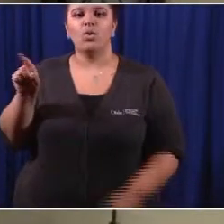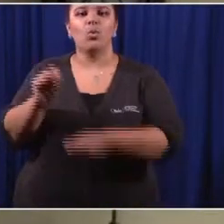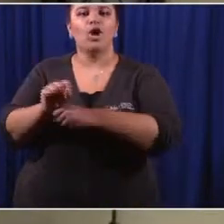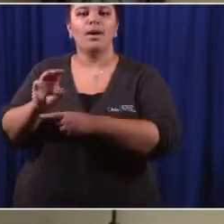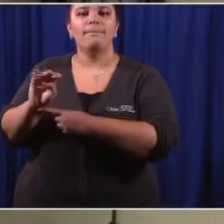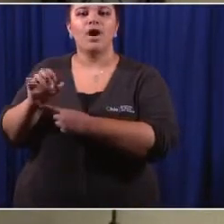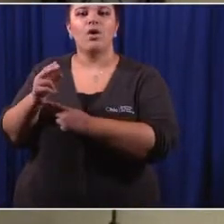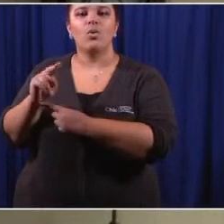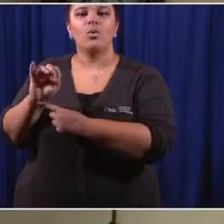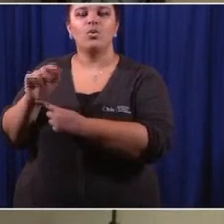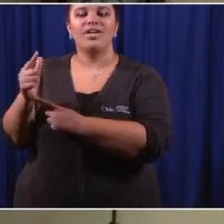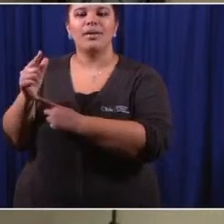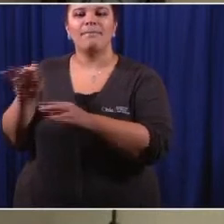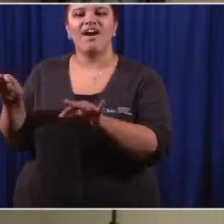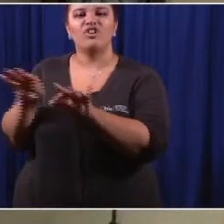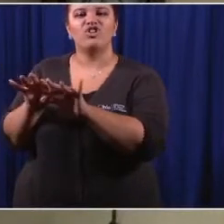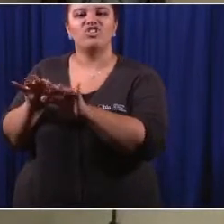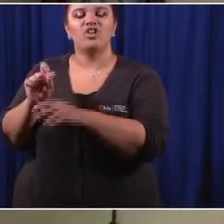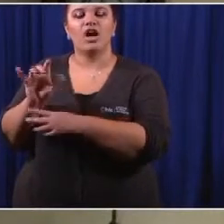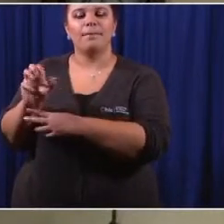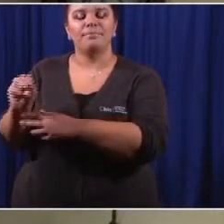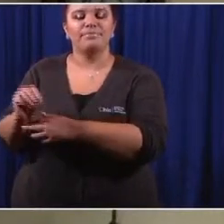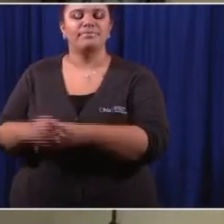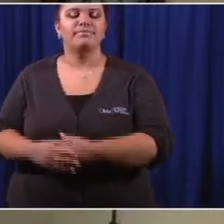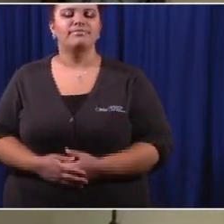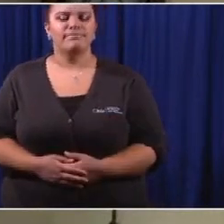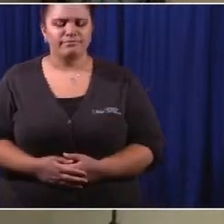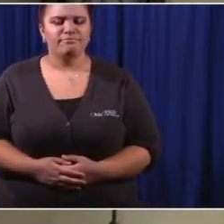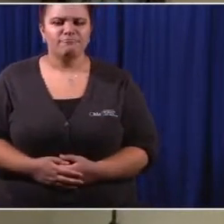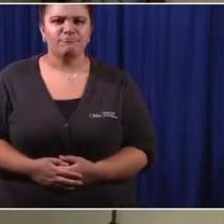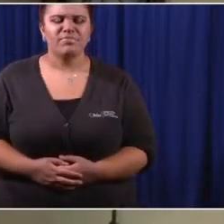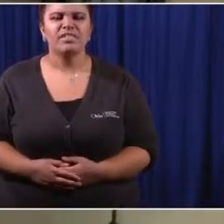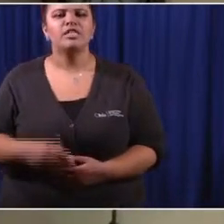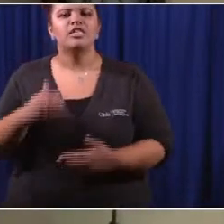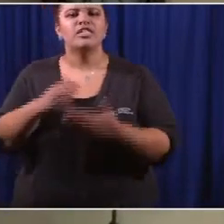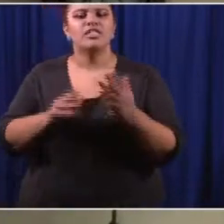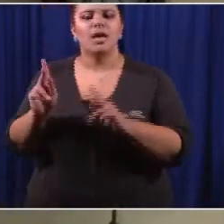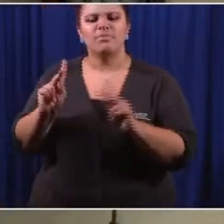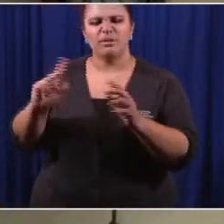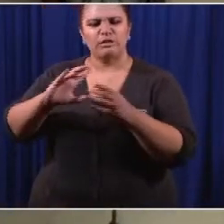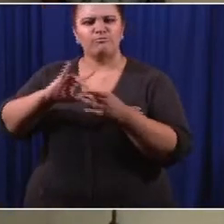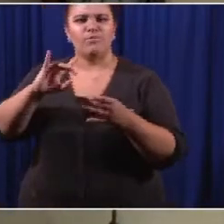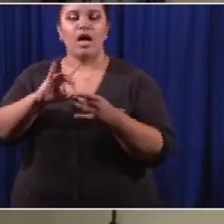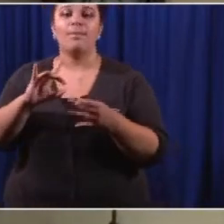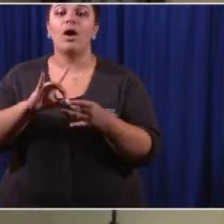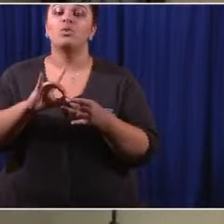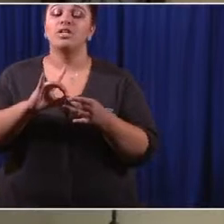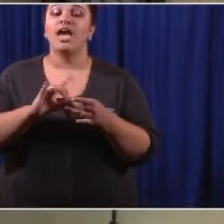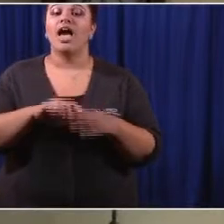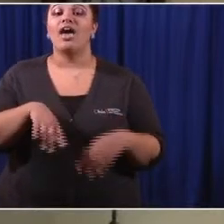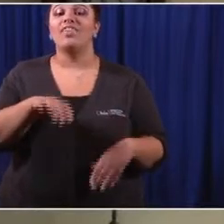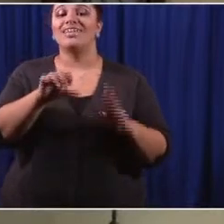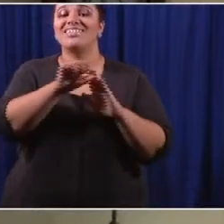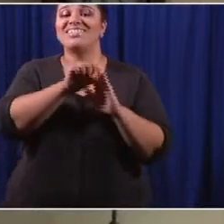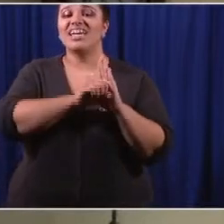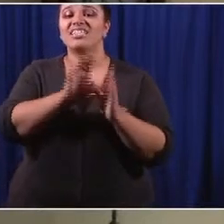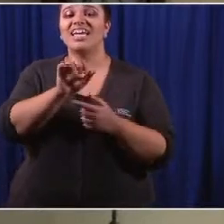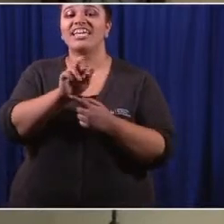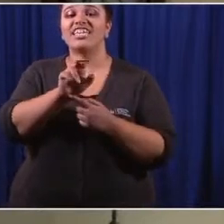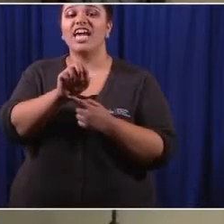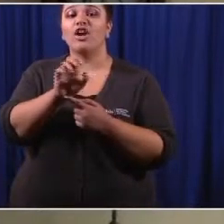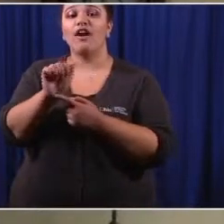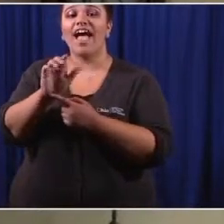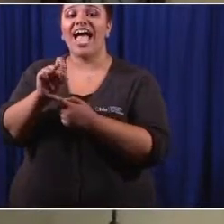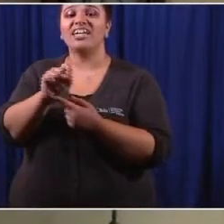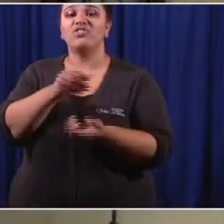some local officials who say they must decide how to use state dispersed CARES Act funding by October 6th, and they feel that's not